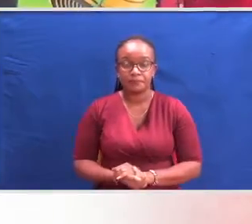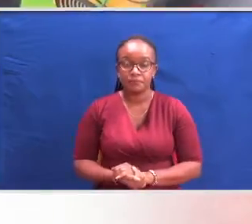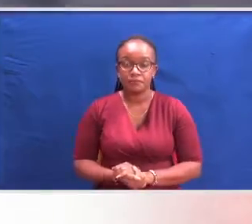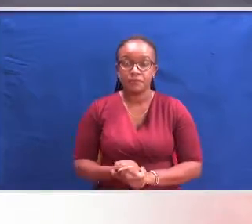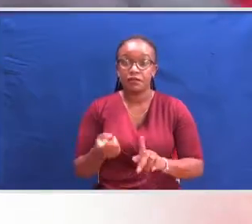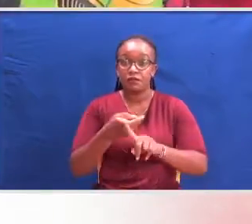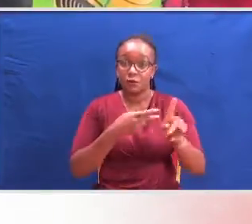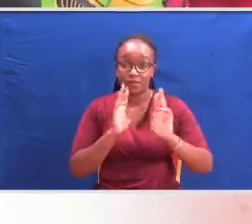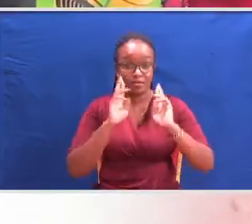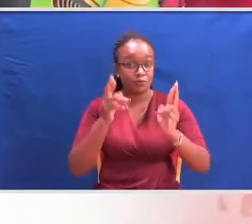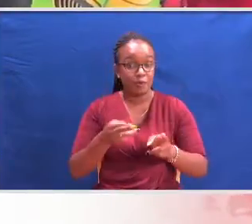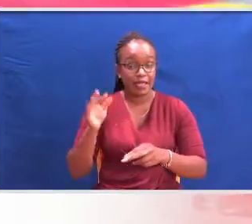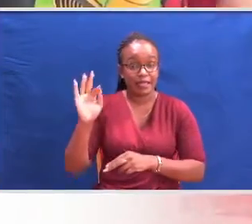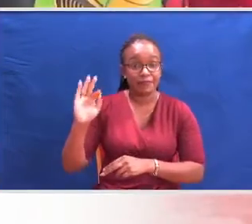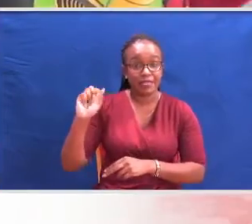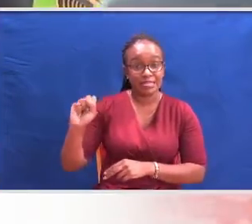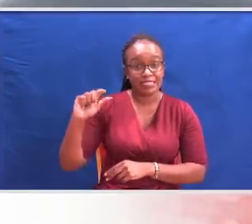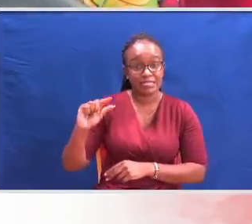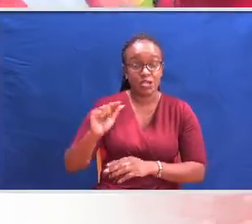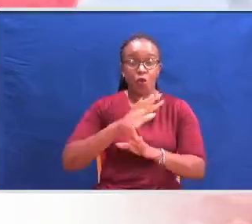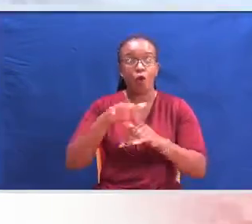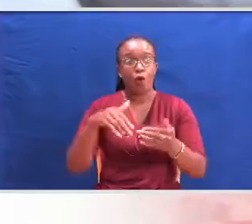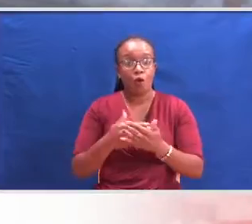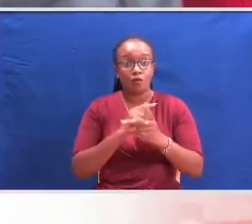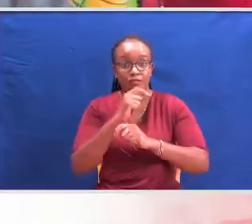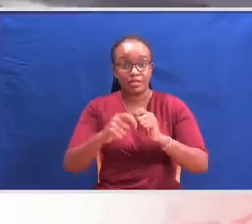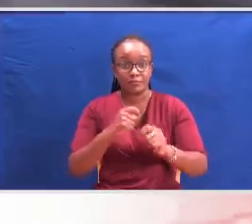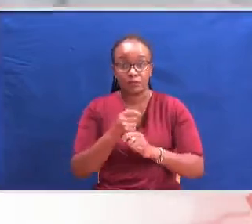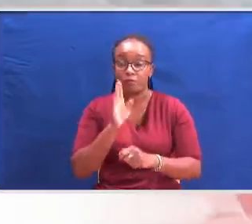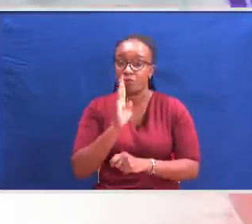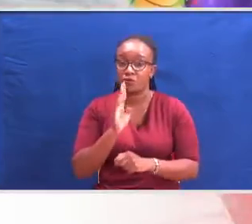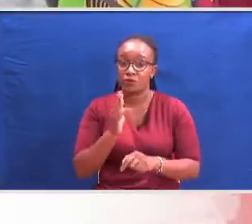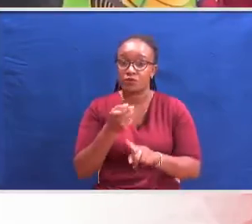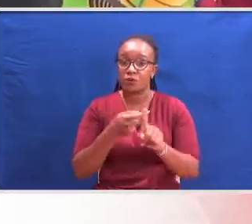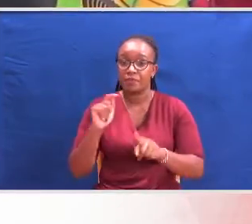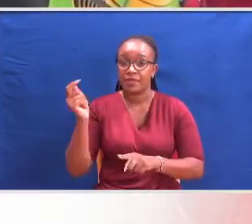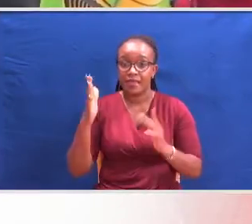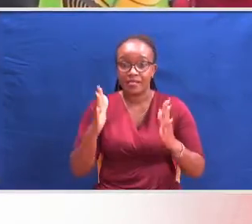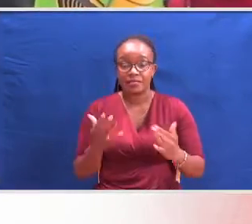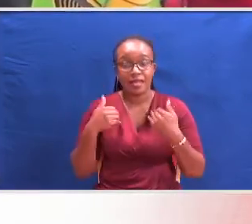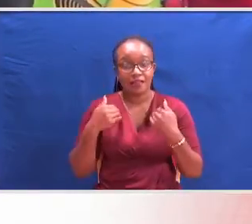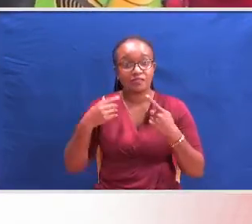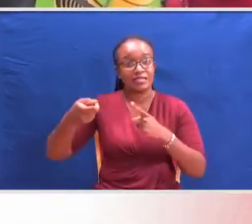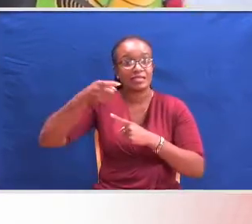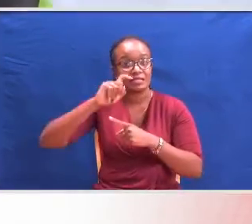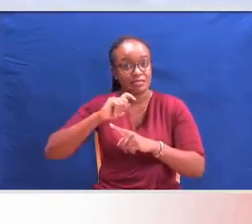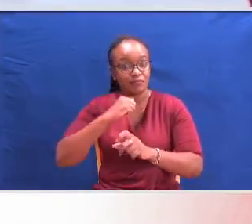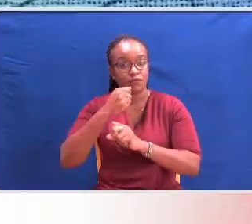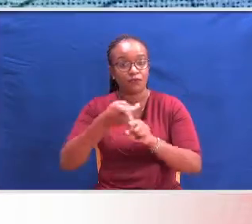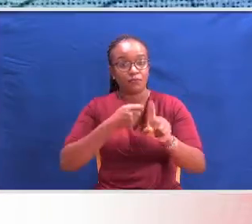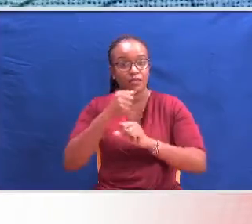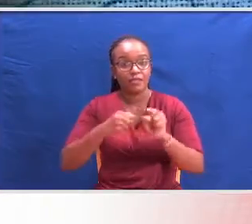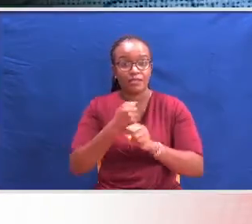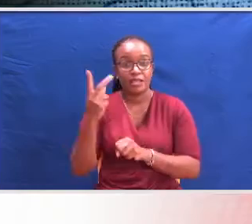According to the report by FSD, all forms of borrowing among Kenyans have increased exponentially from the year